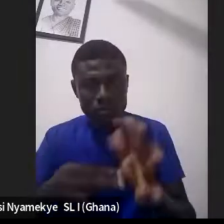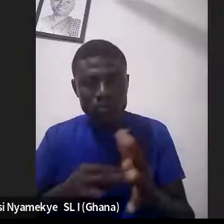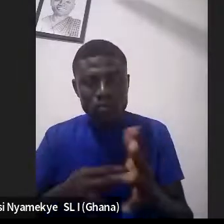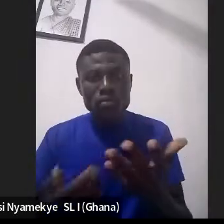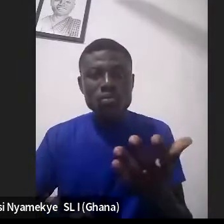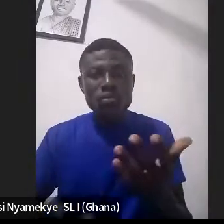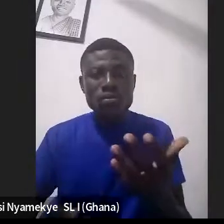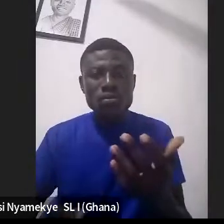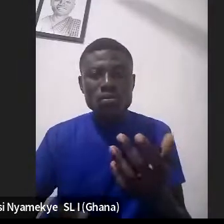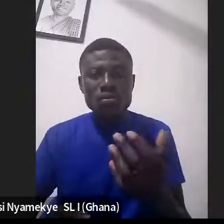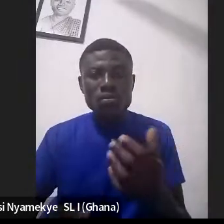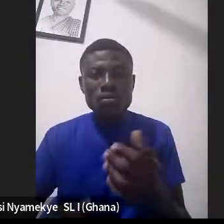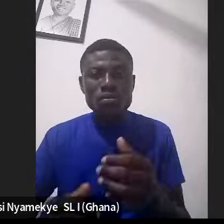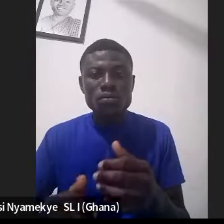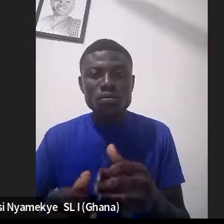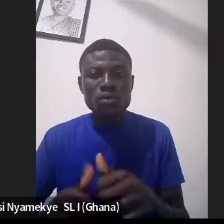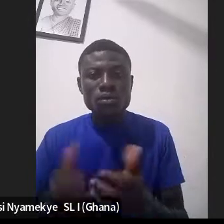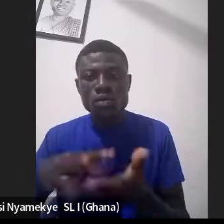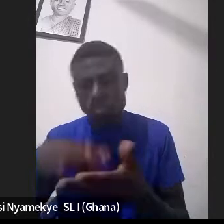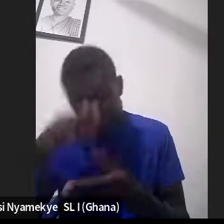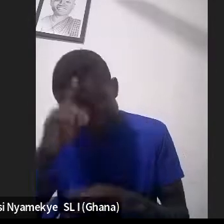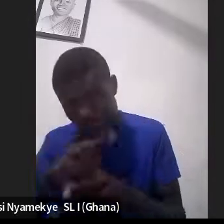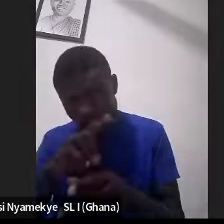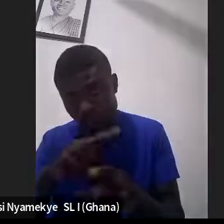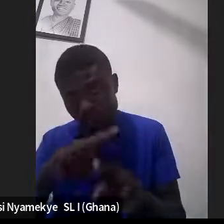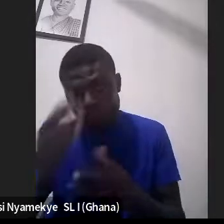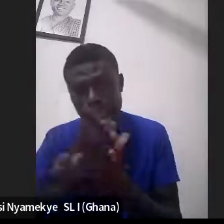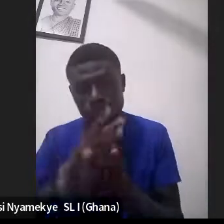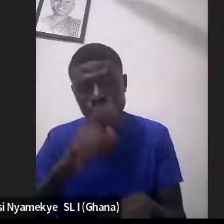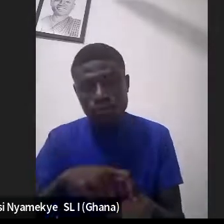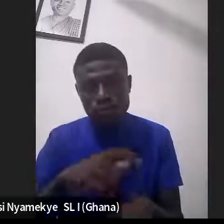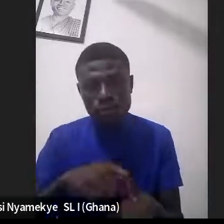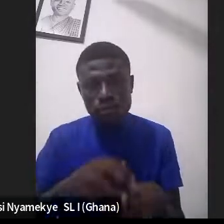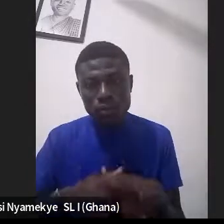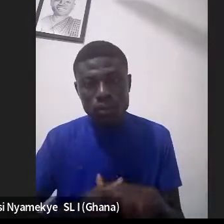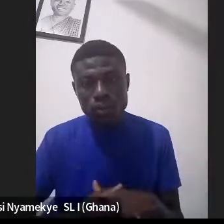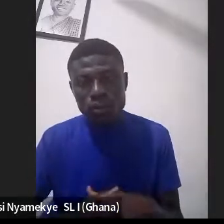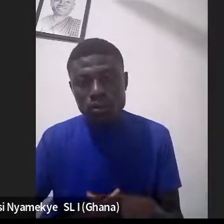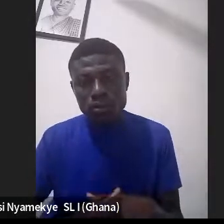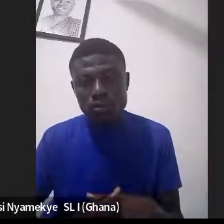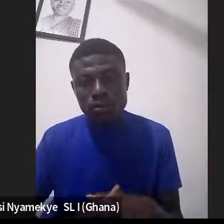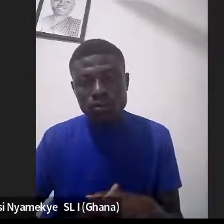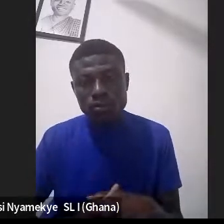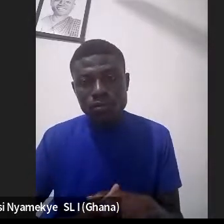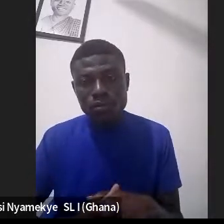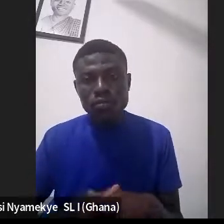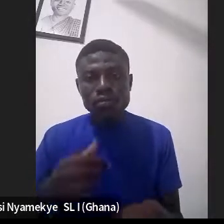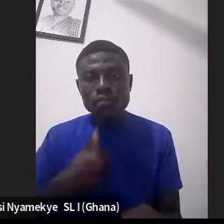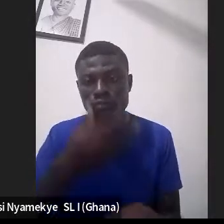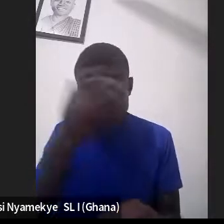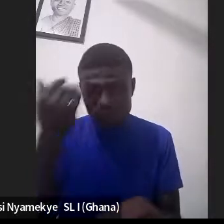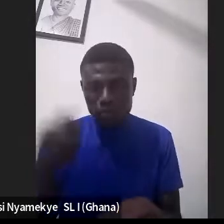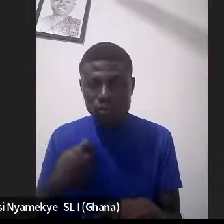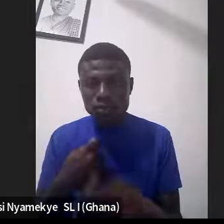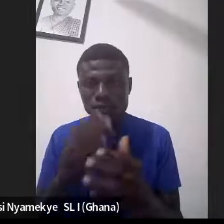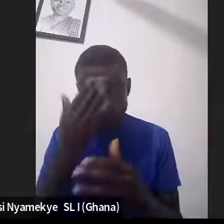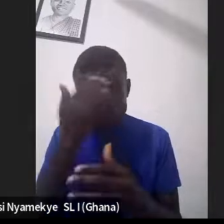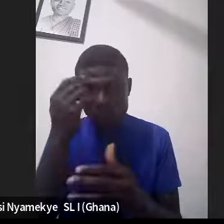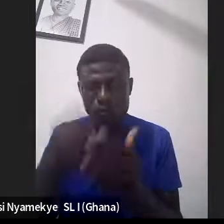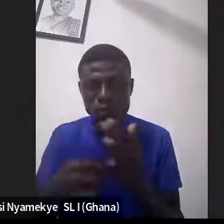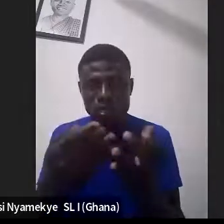don't have dyslexia, but there's some times where, I forgot what you had to say. So,